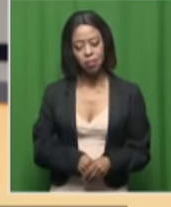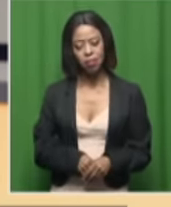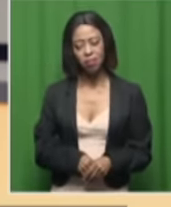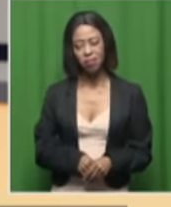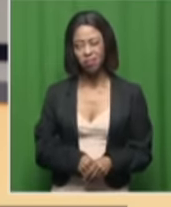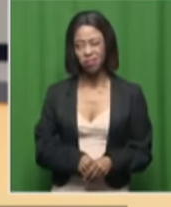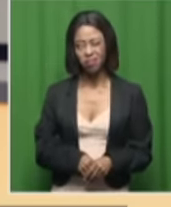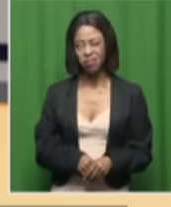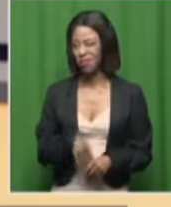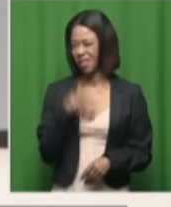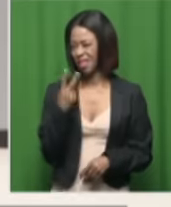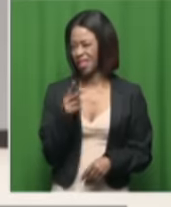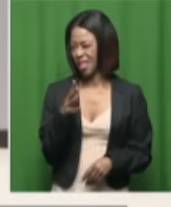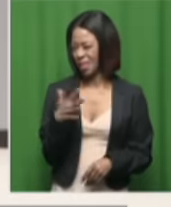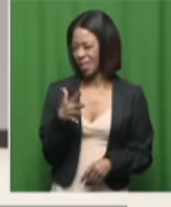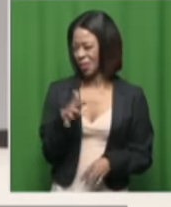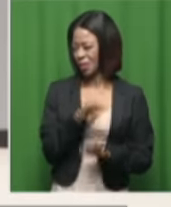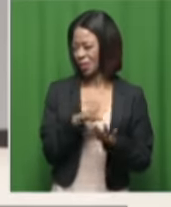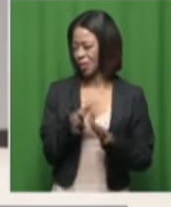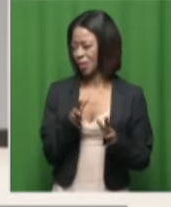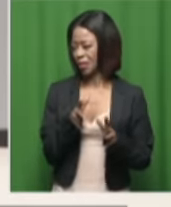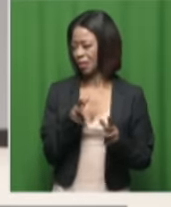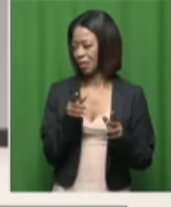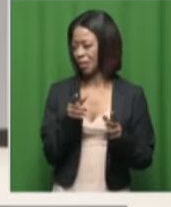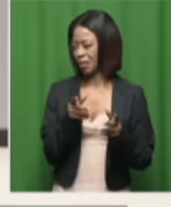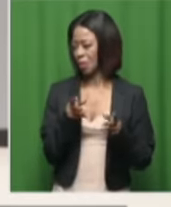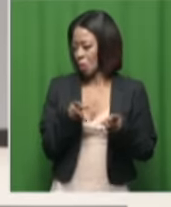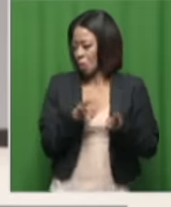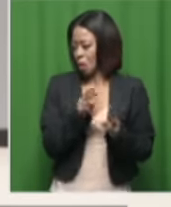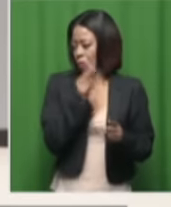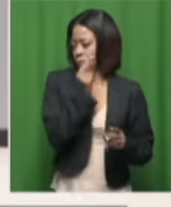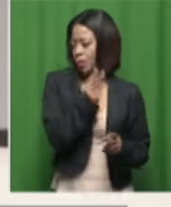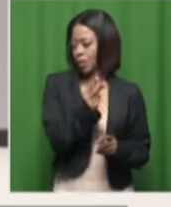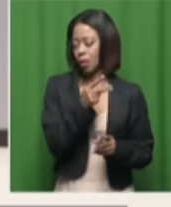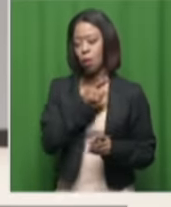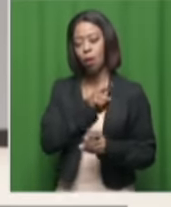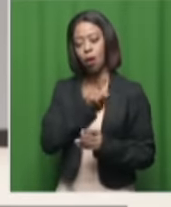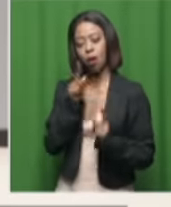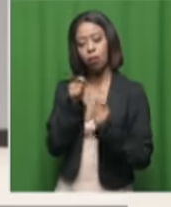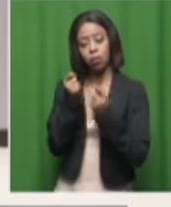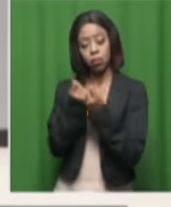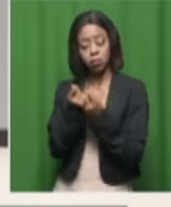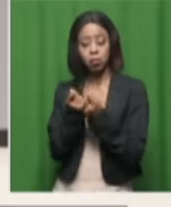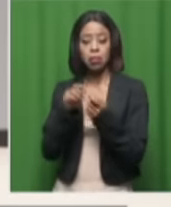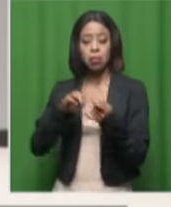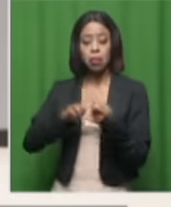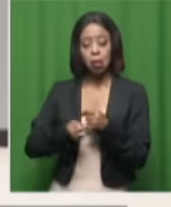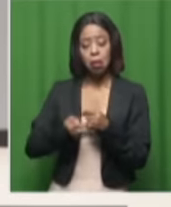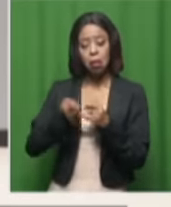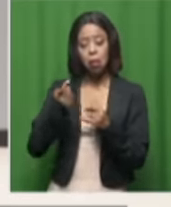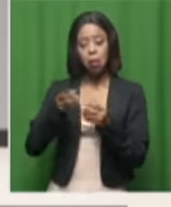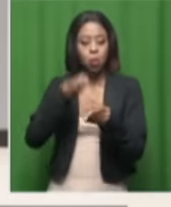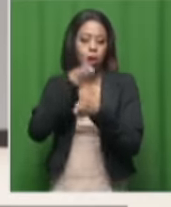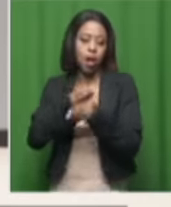I don't see the situation like that. I mean, we are a team. I try to be only one more in the